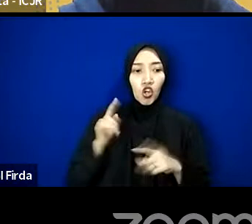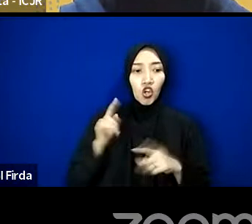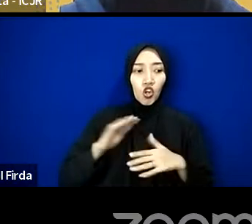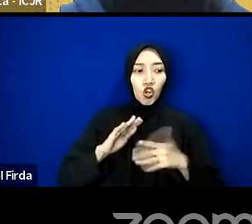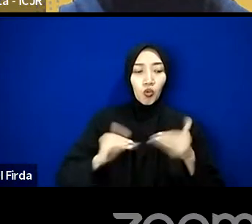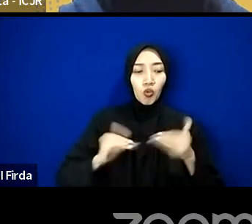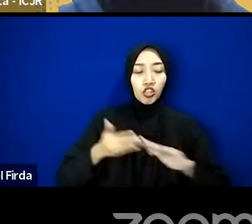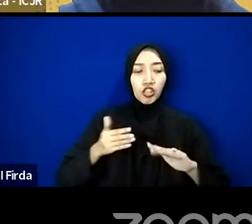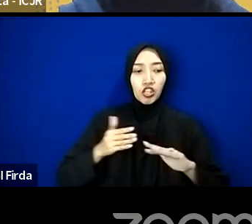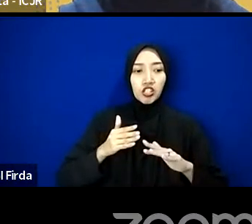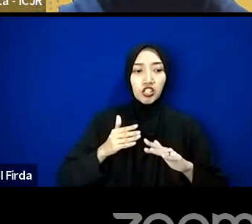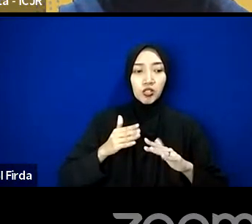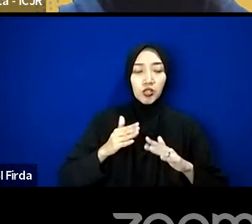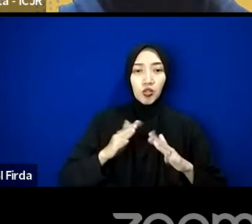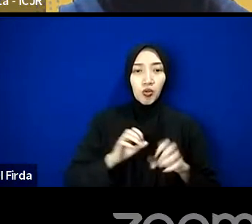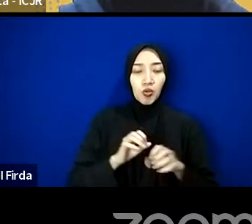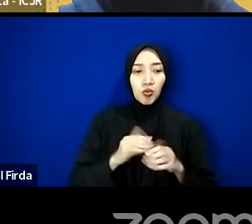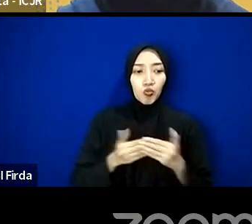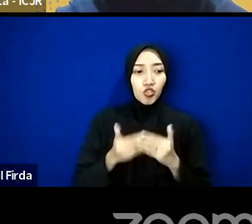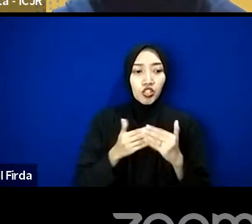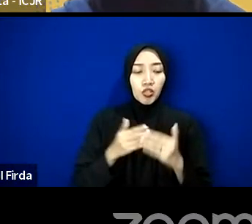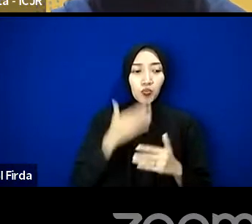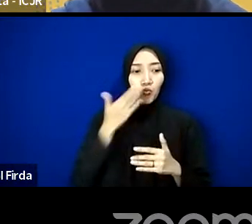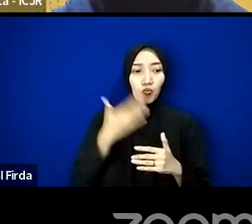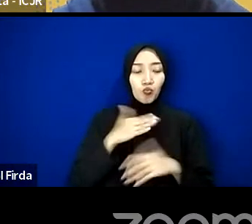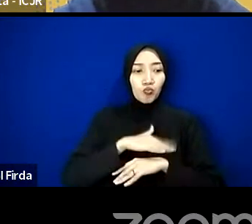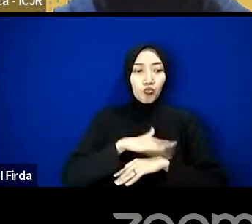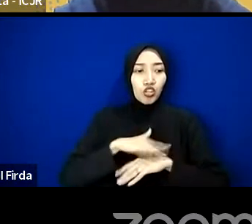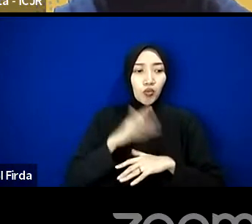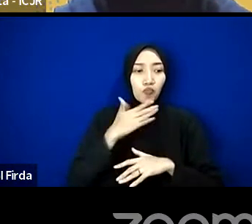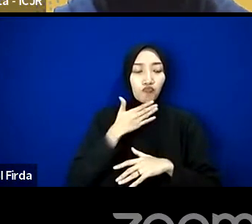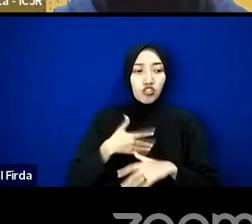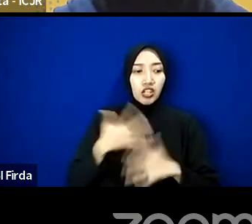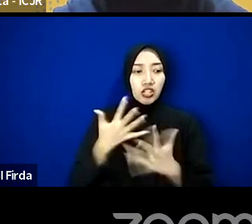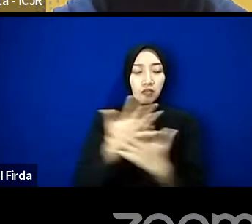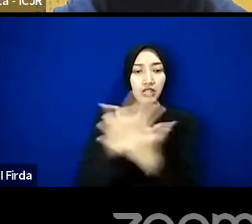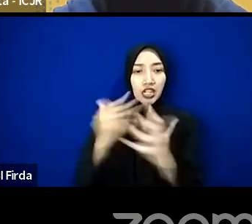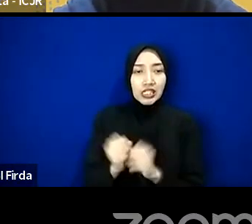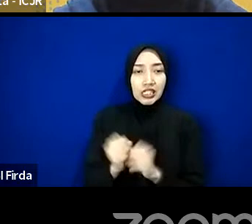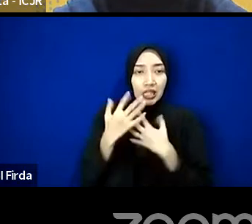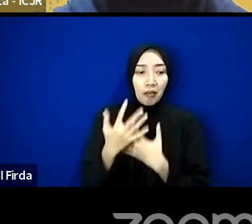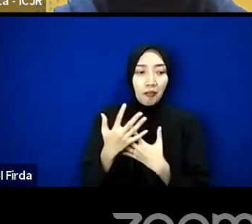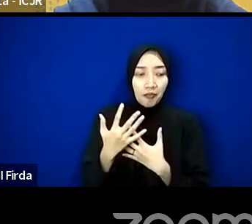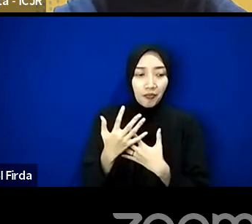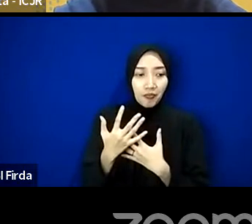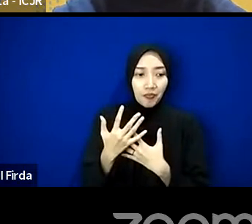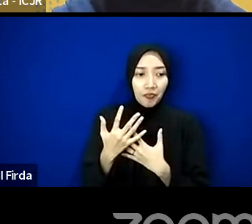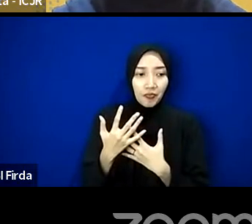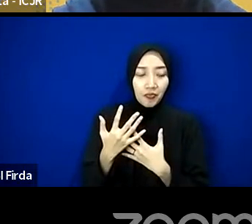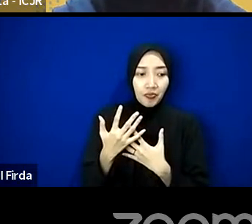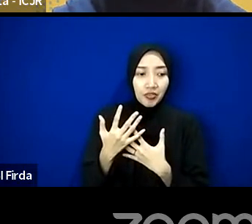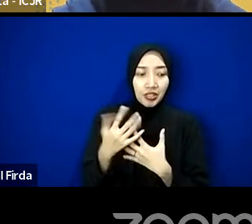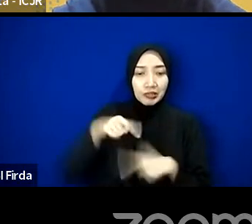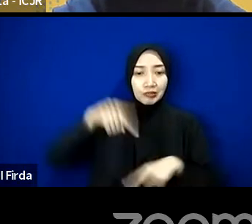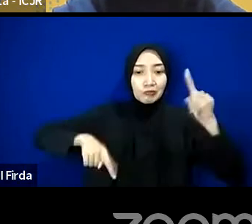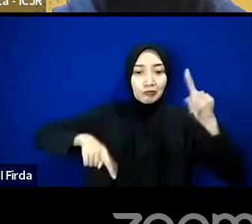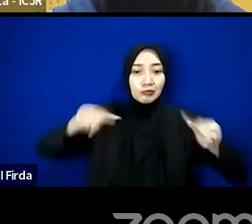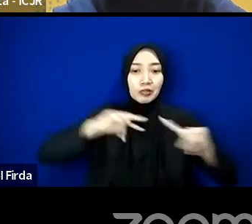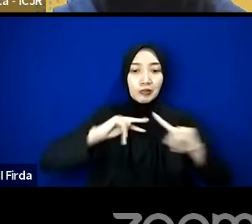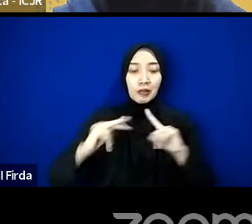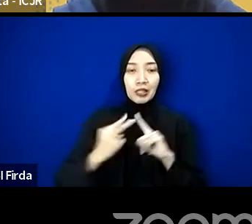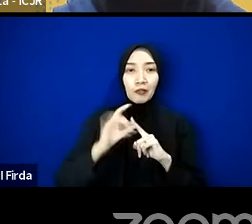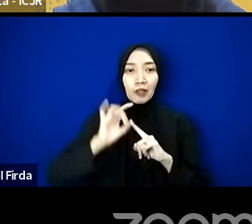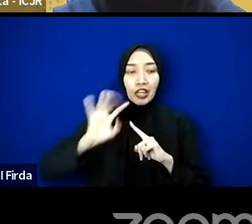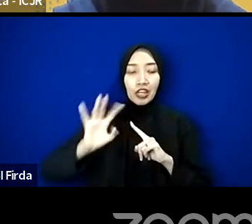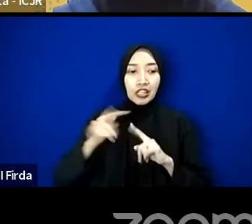community, there is a diversity of views regarding the death penalty. And in my point of view, perhaps